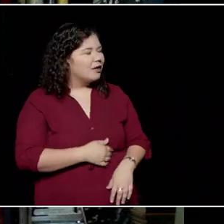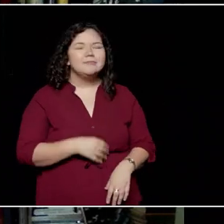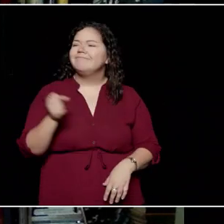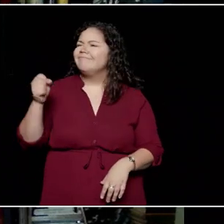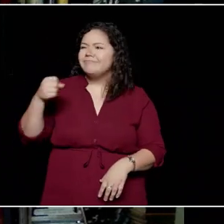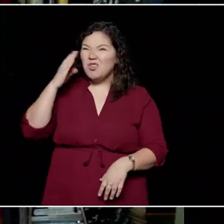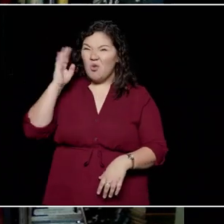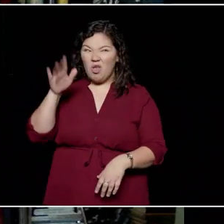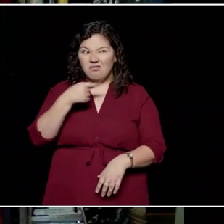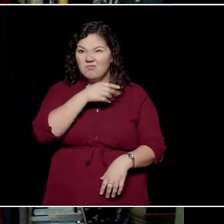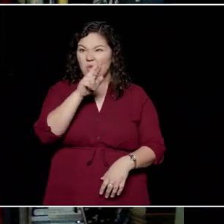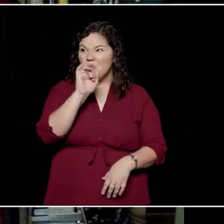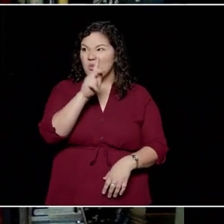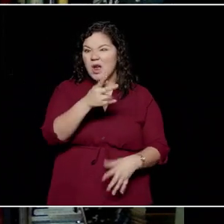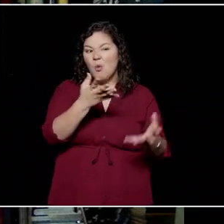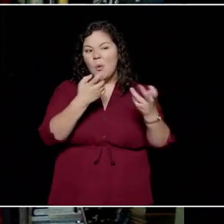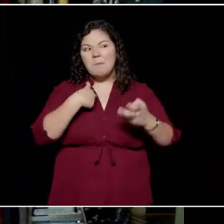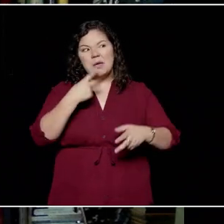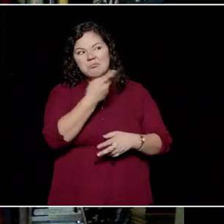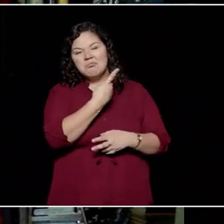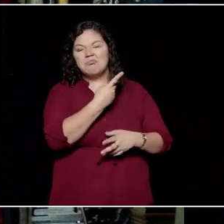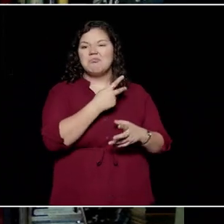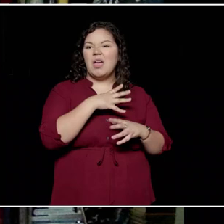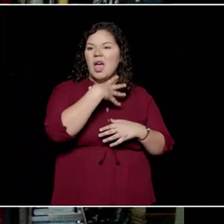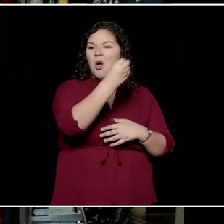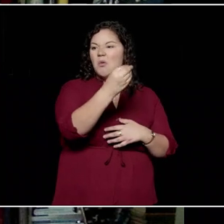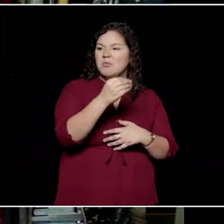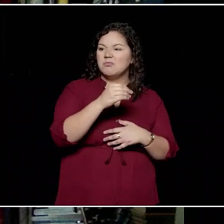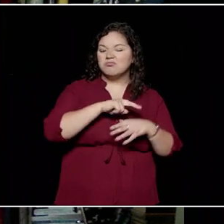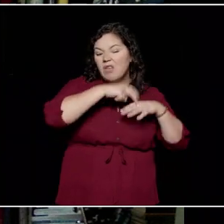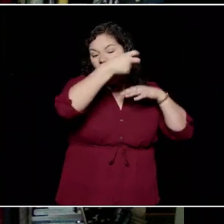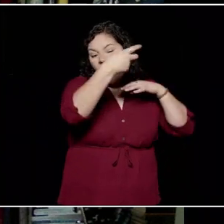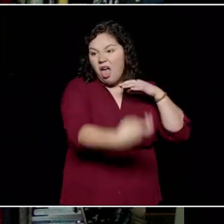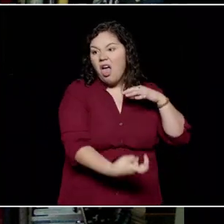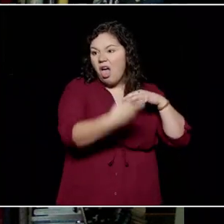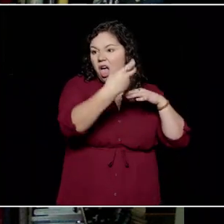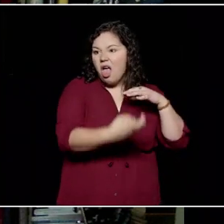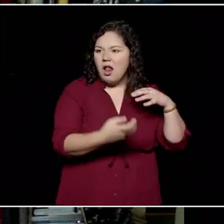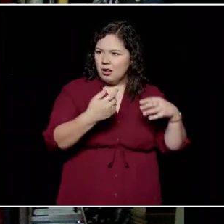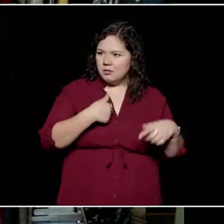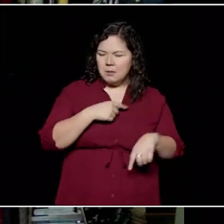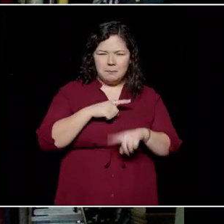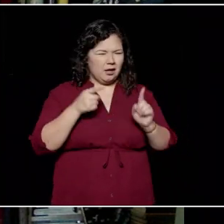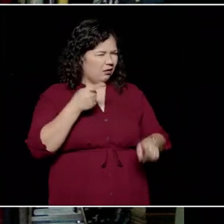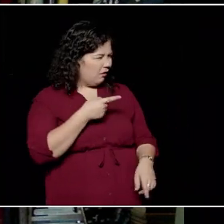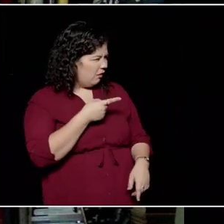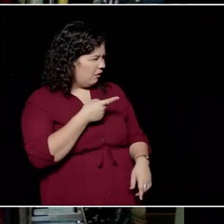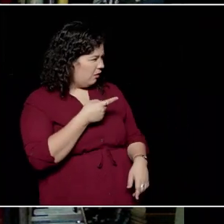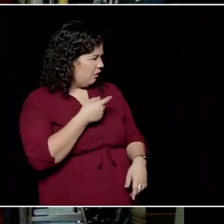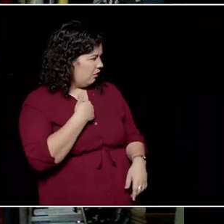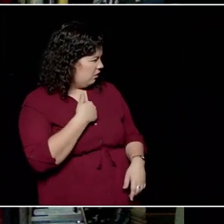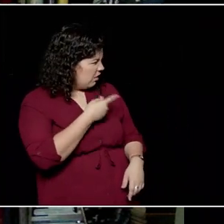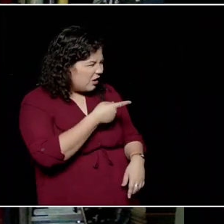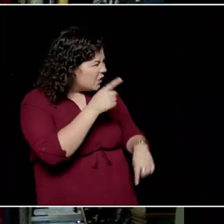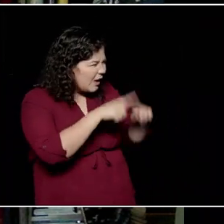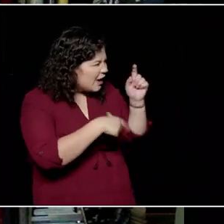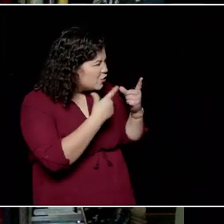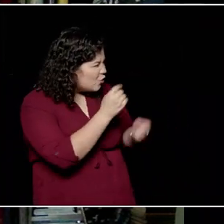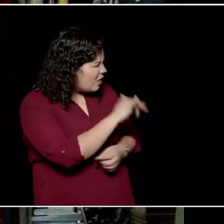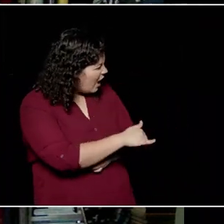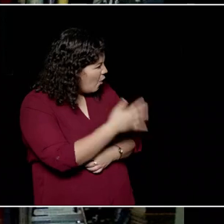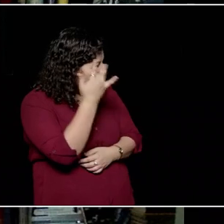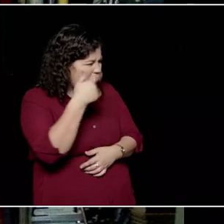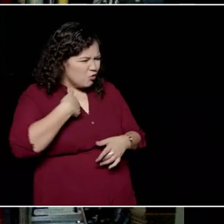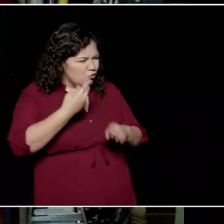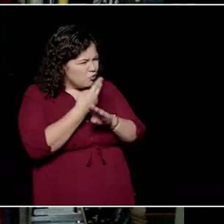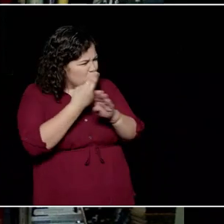he wanted me to do? He wanted me to go bungee jumping. I'm not doing that. And then his friend said, of course you can't do that, Rick.